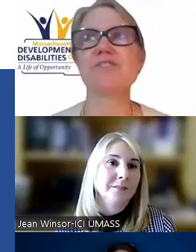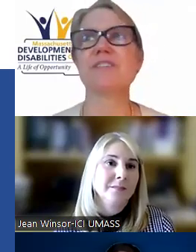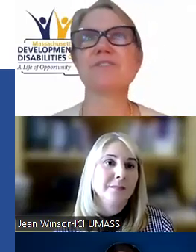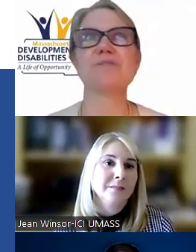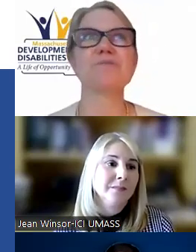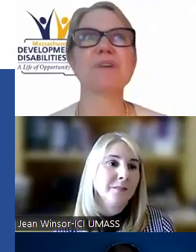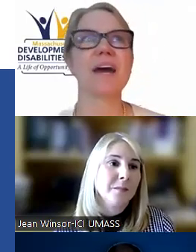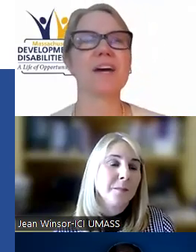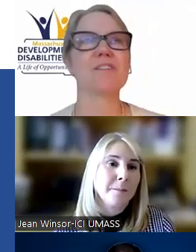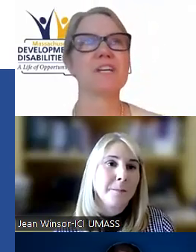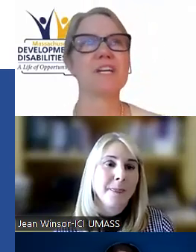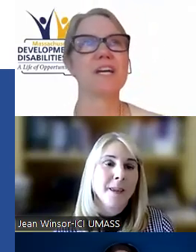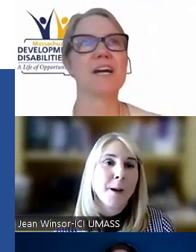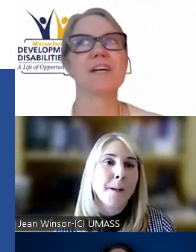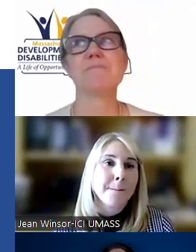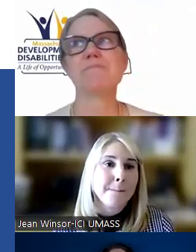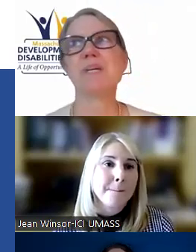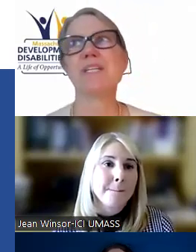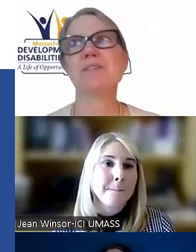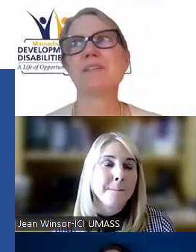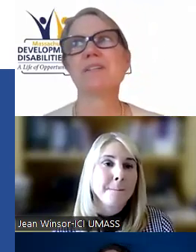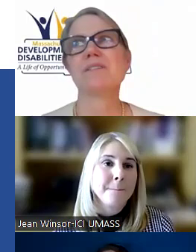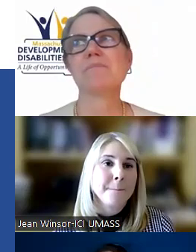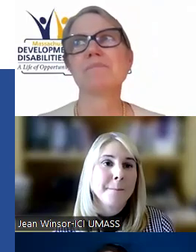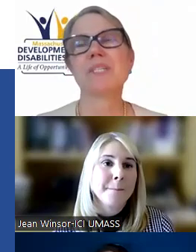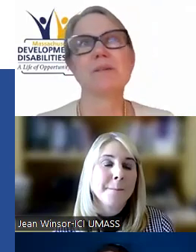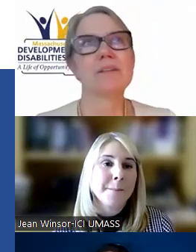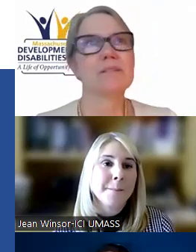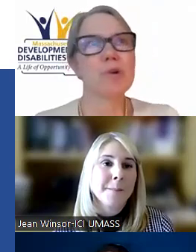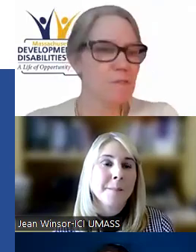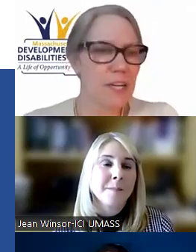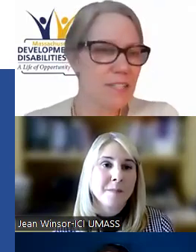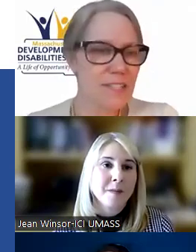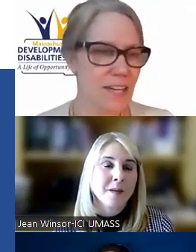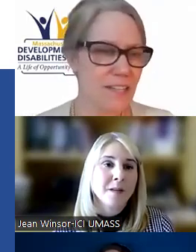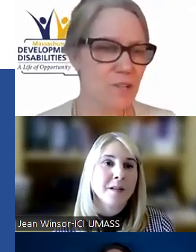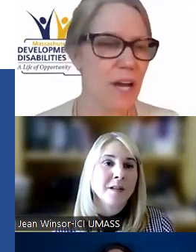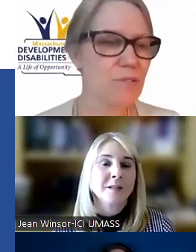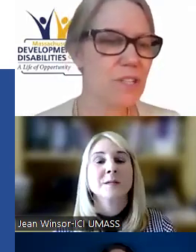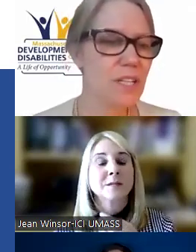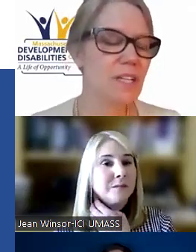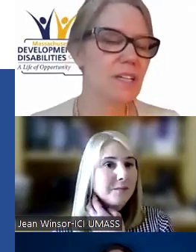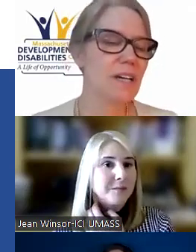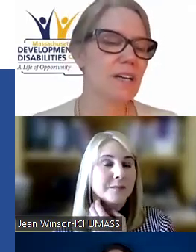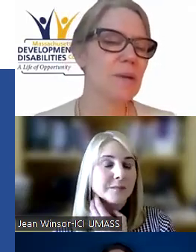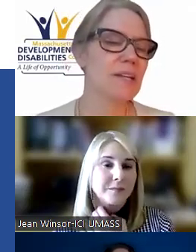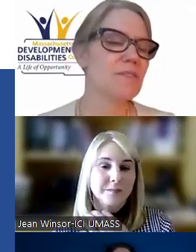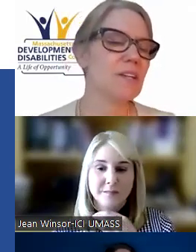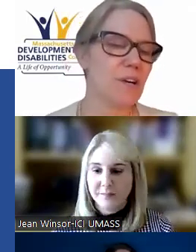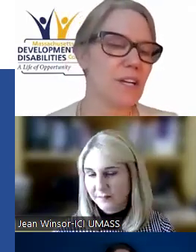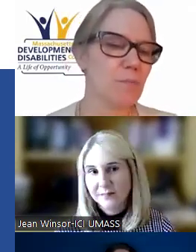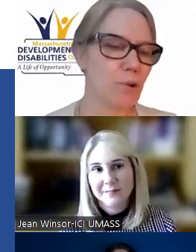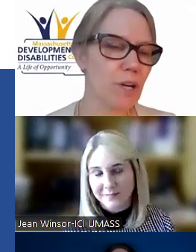in other states who have made more advanced gains around